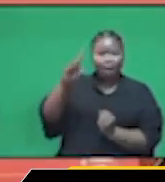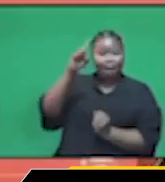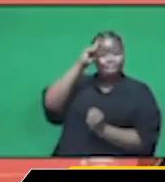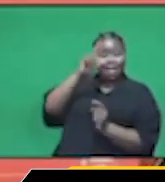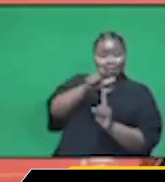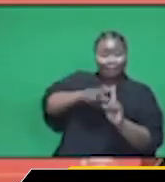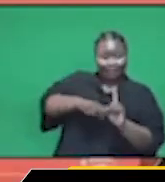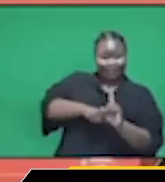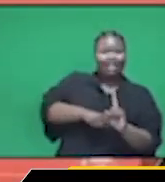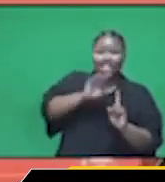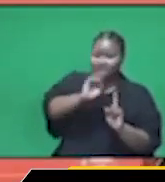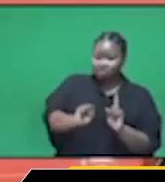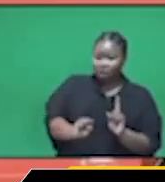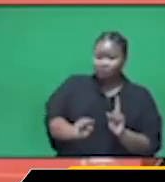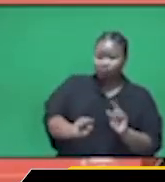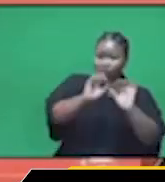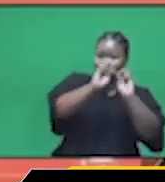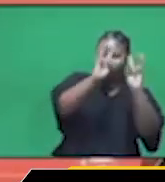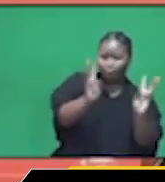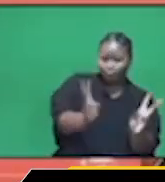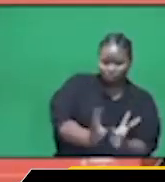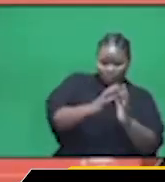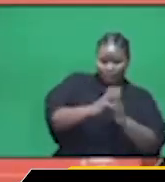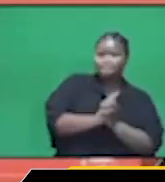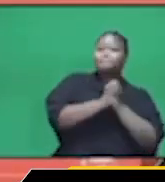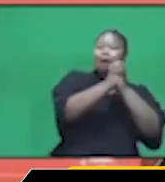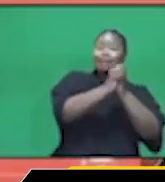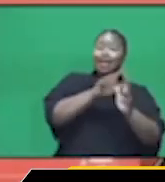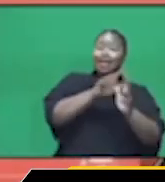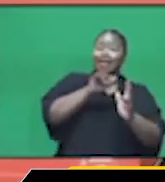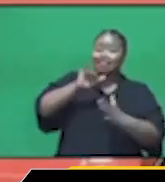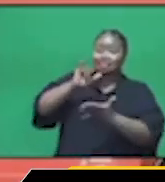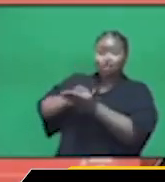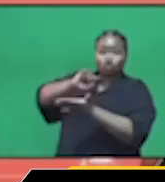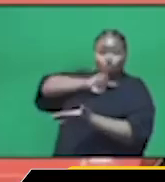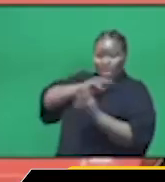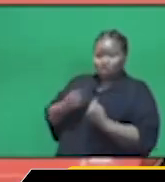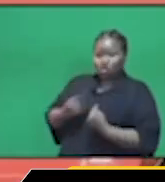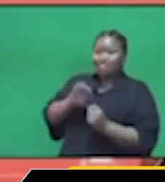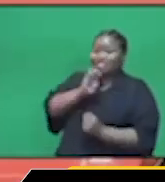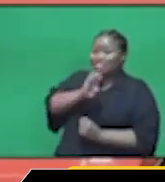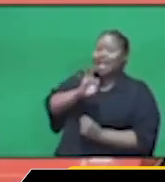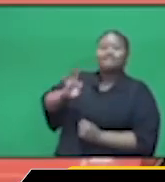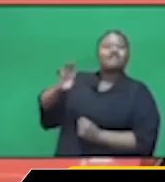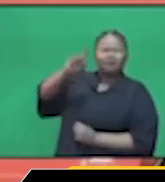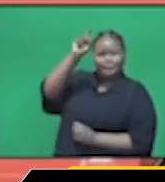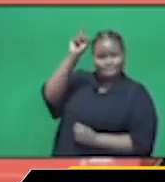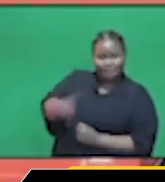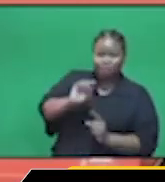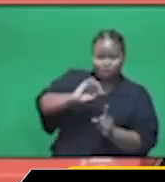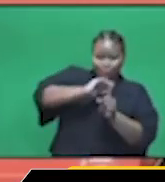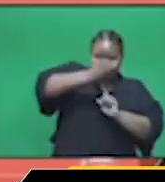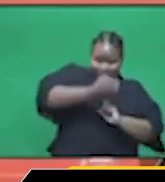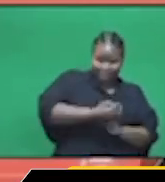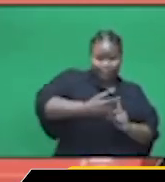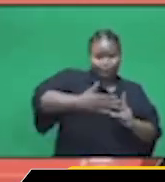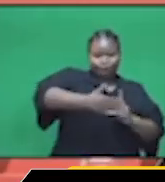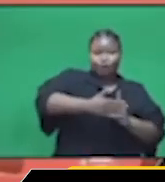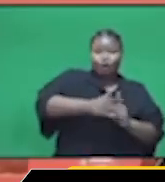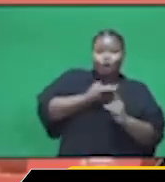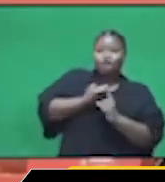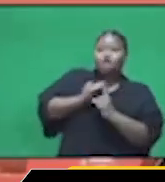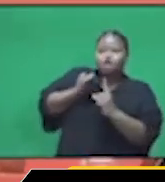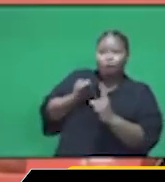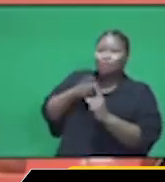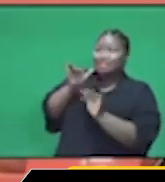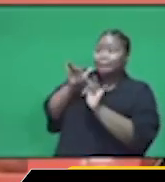person in the world. It is for that reason that the EFF must be protected from the